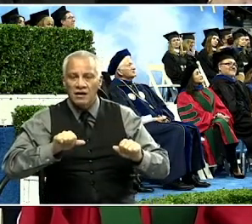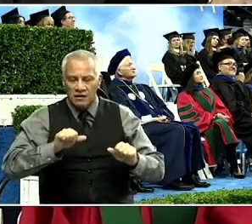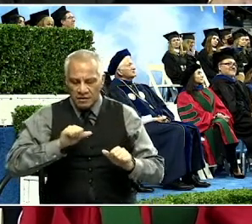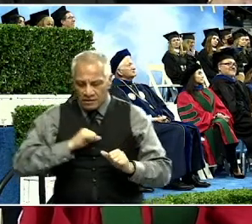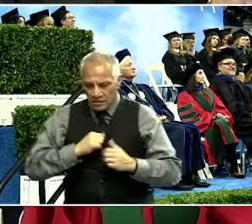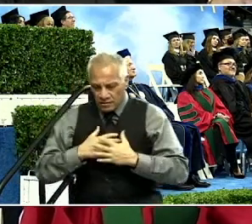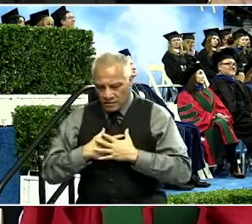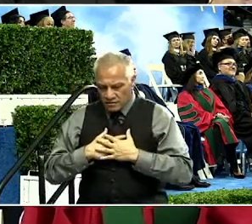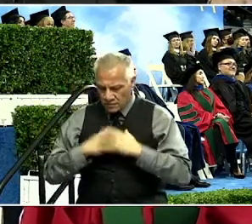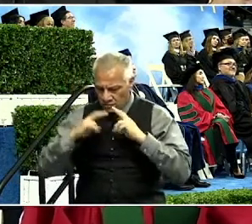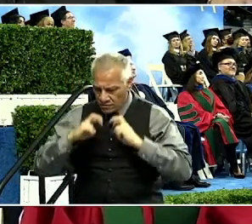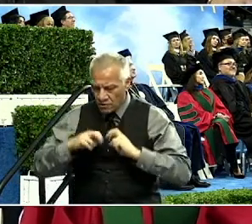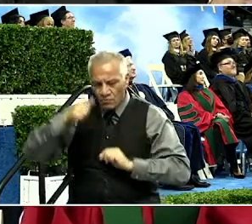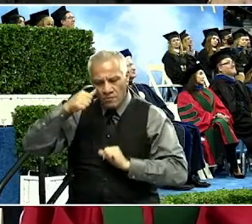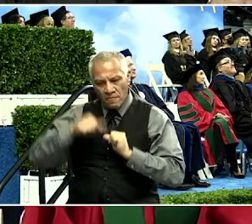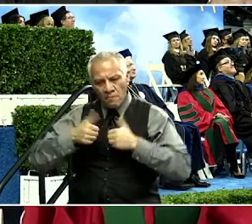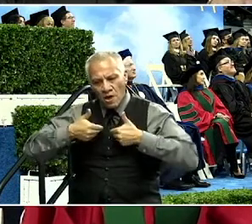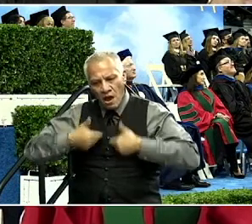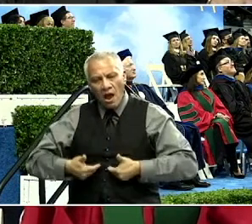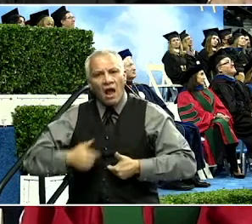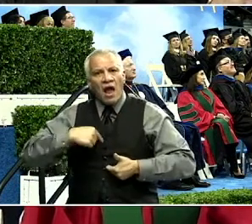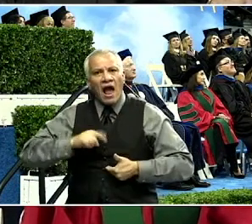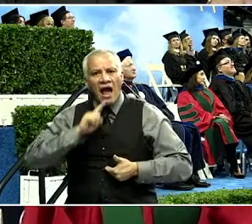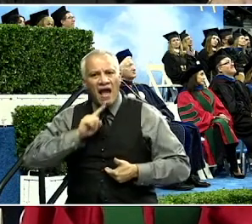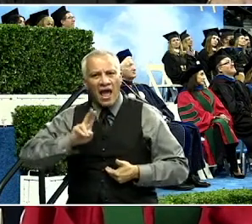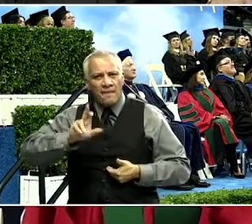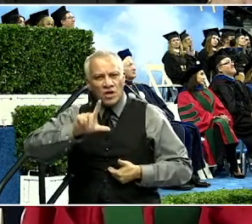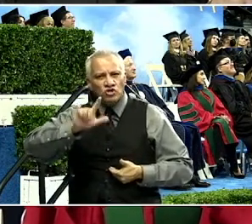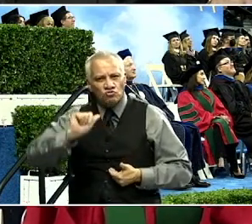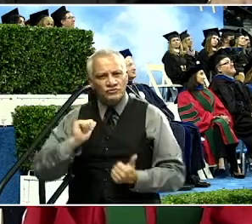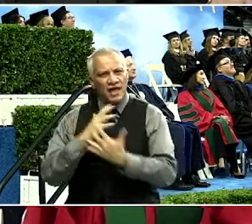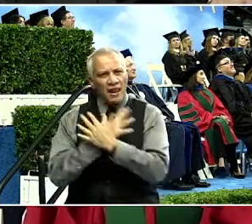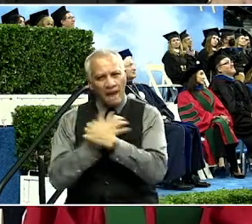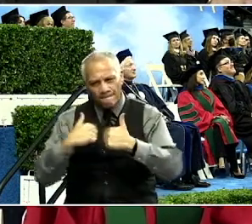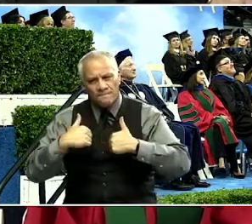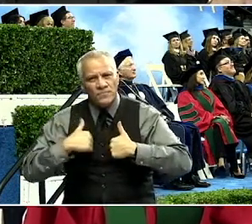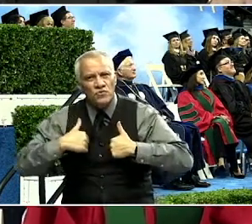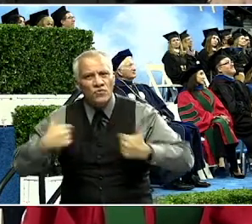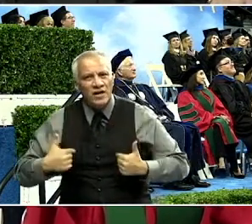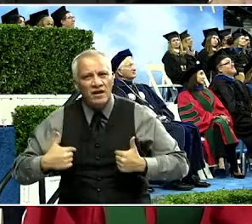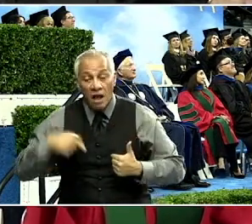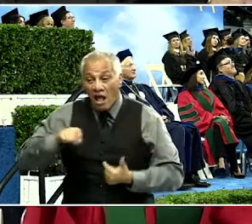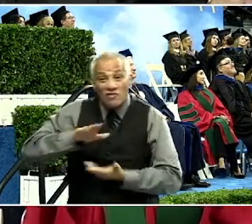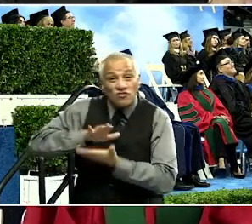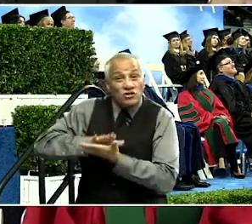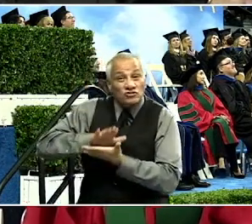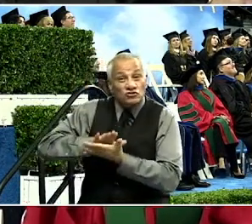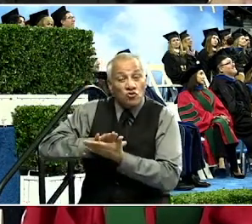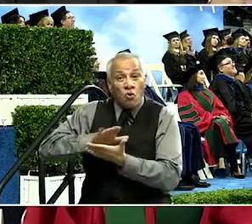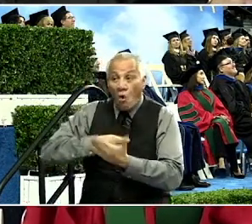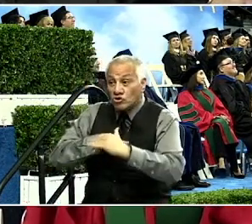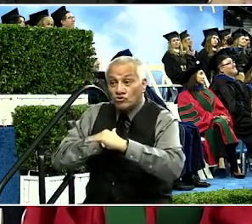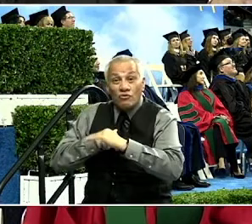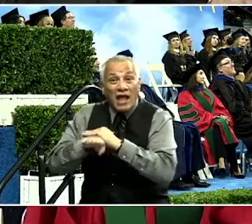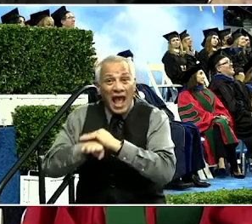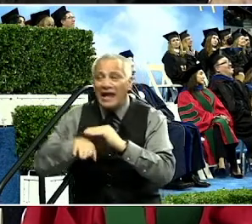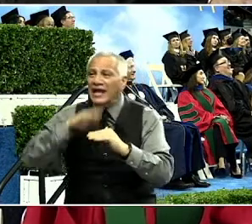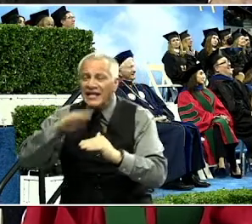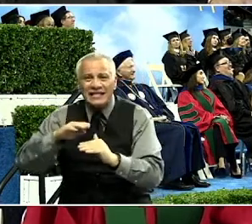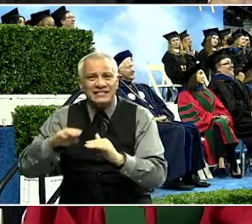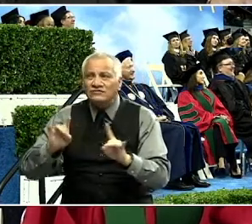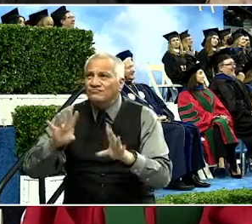stock. Remind yourself that you are a UCLA Bruin. This school is like impossible to get into, and you graduated from